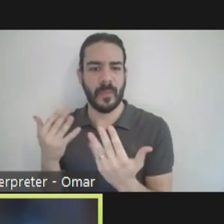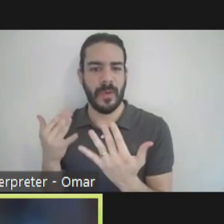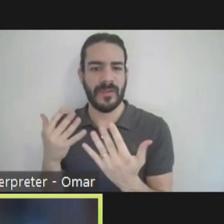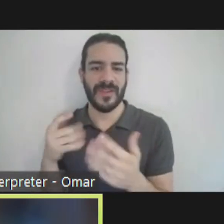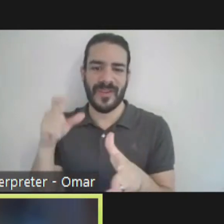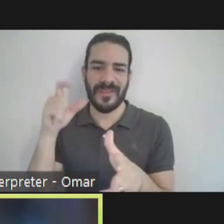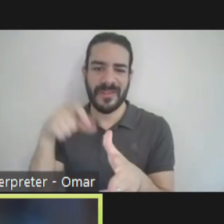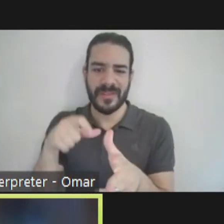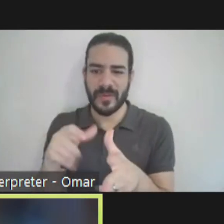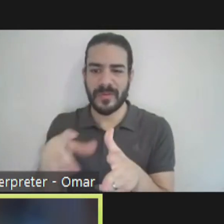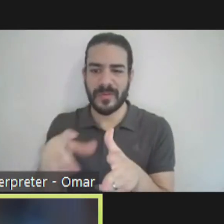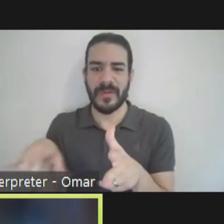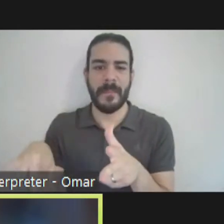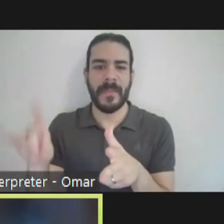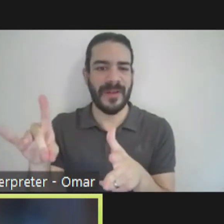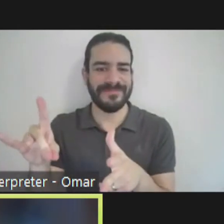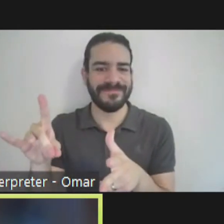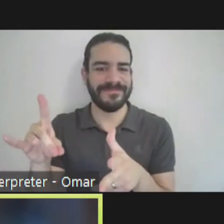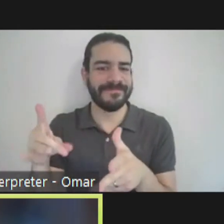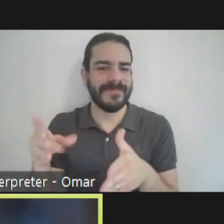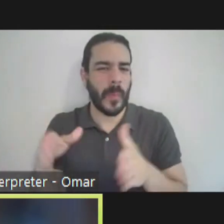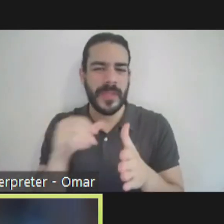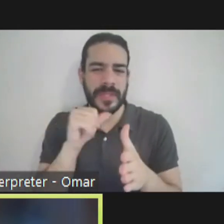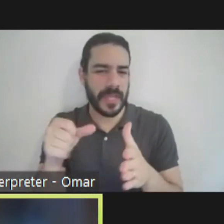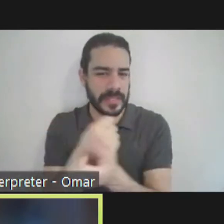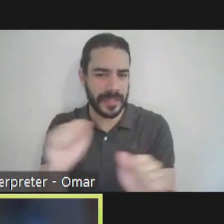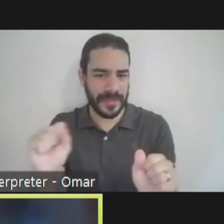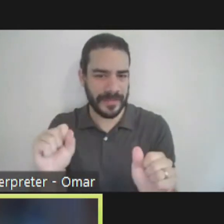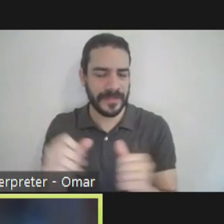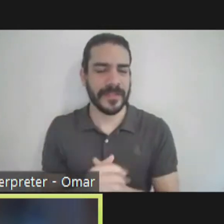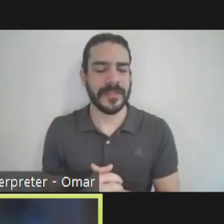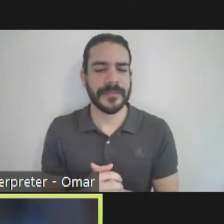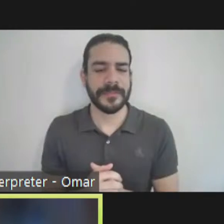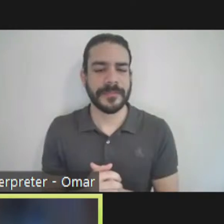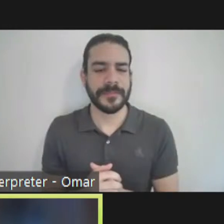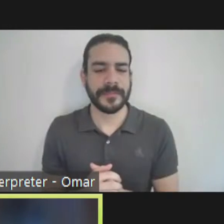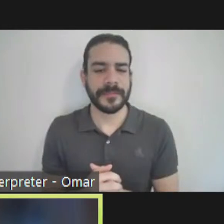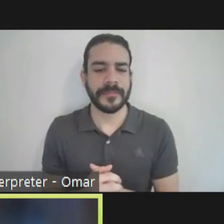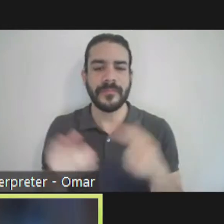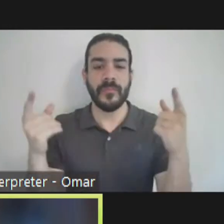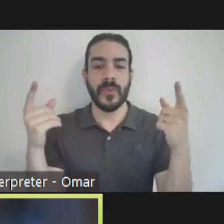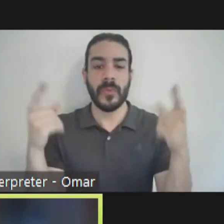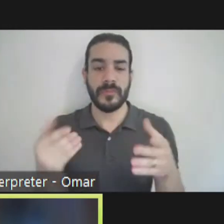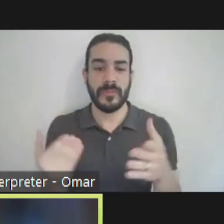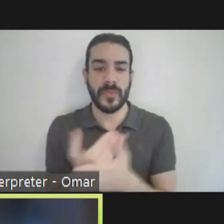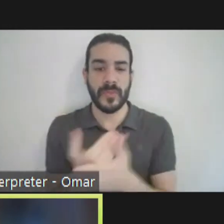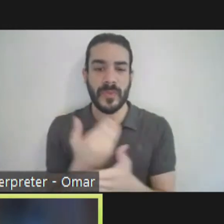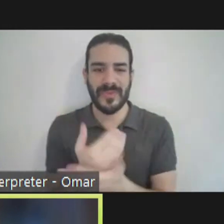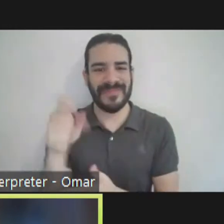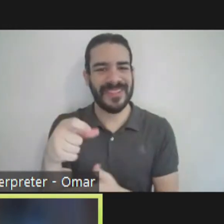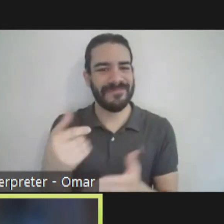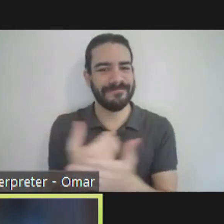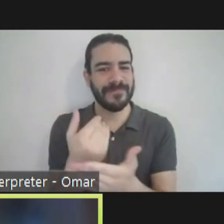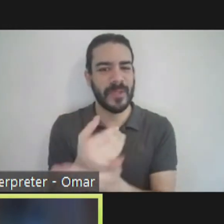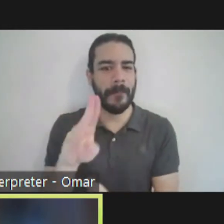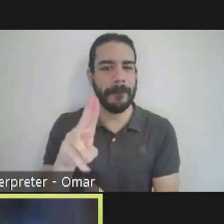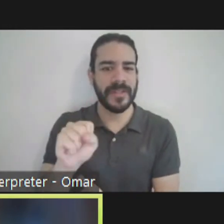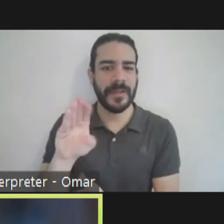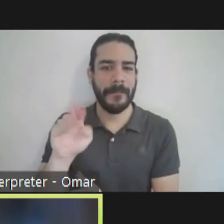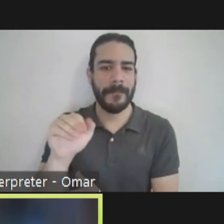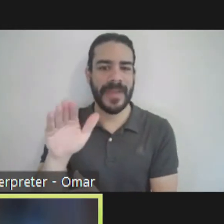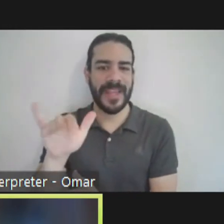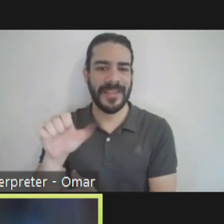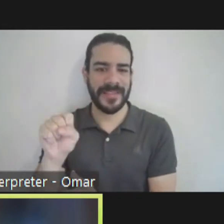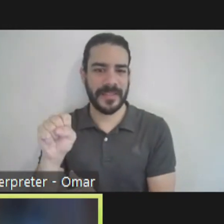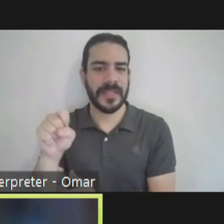in an unsafe way. So when bus routes are assigned to the new bus bays, I encourage WMATA to think about their frequency and